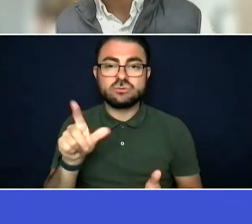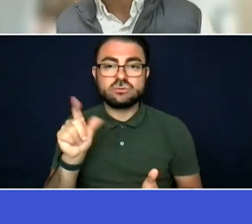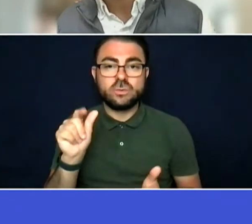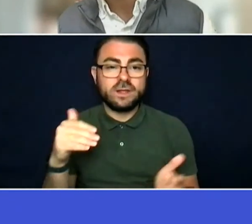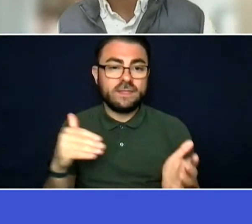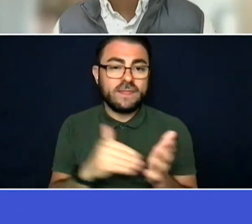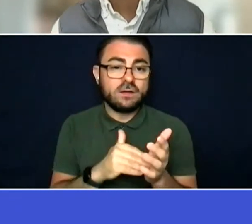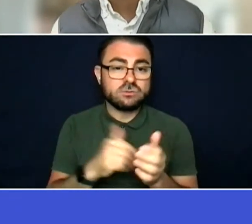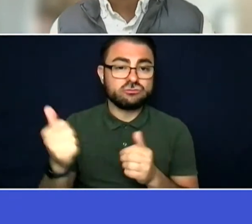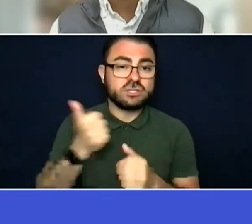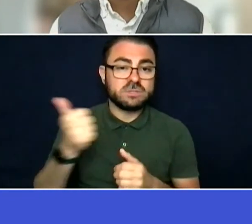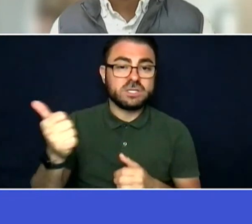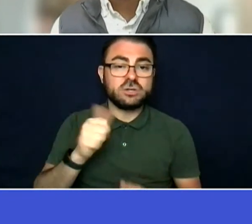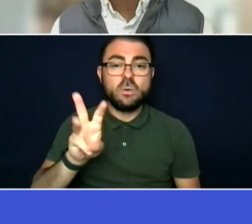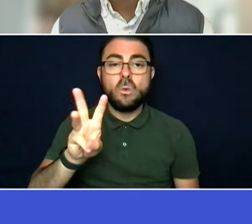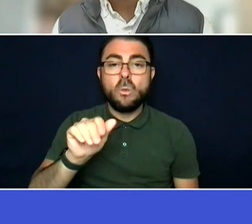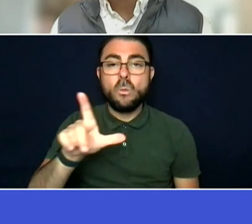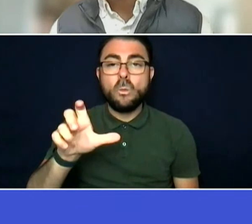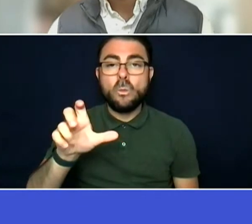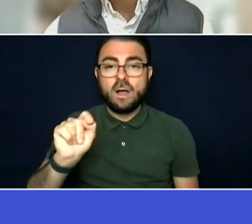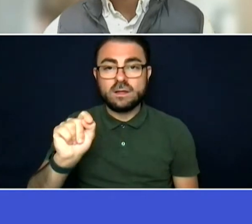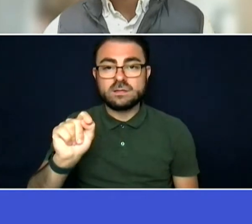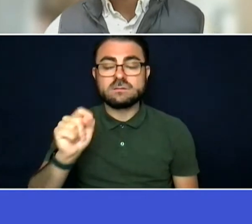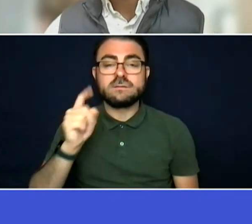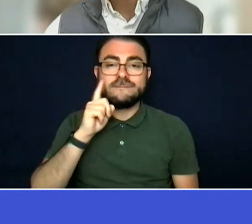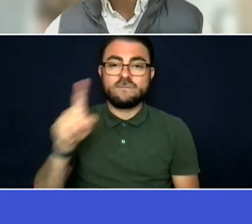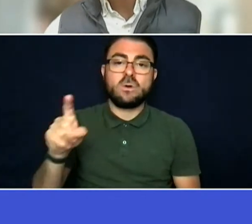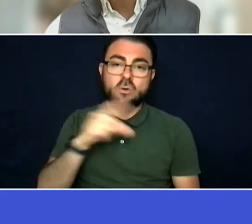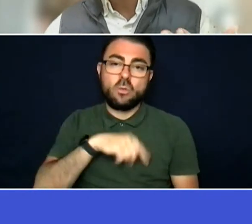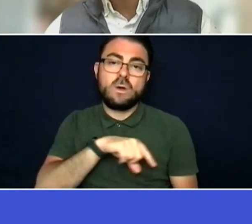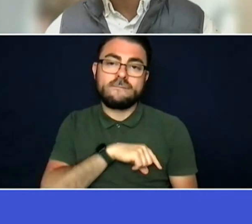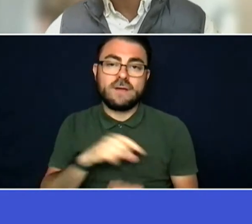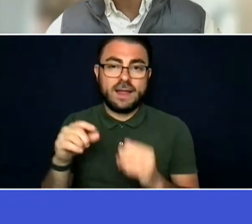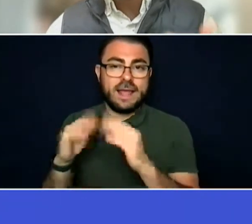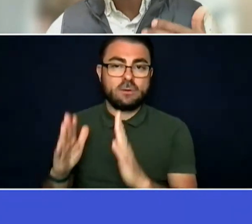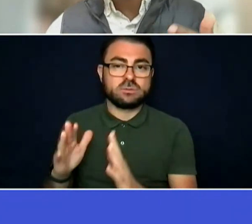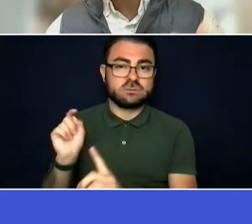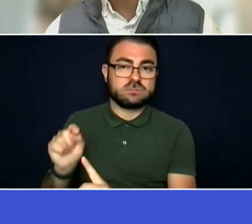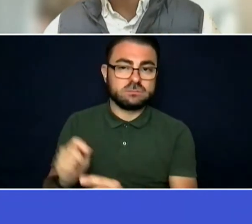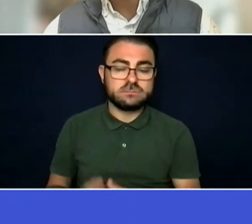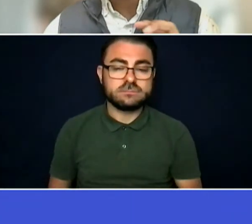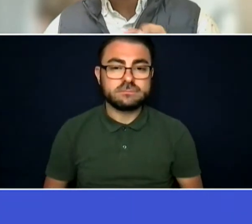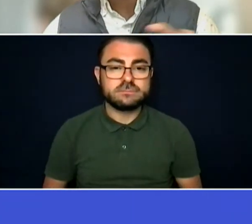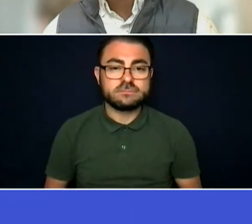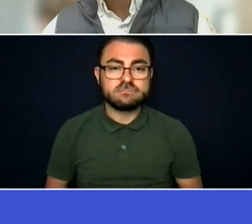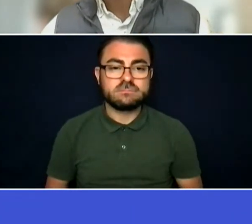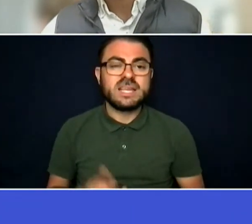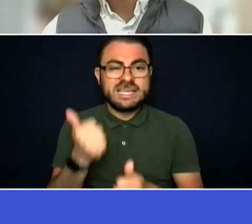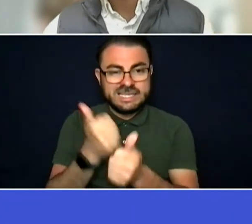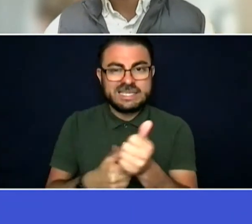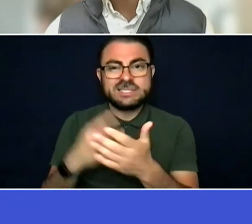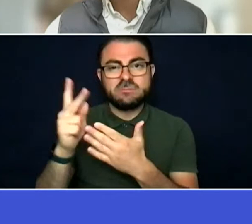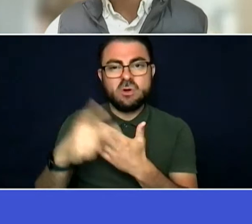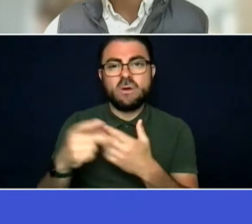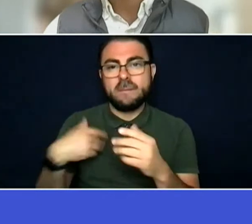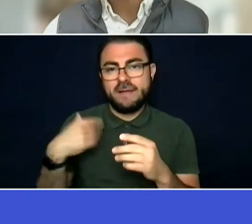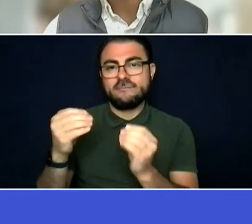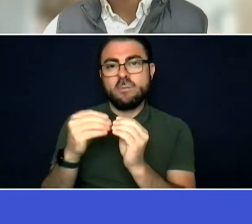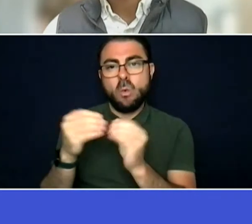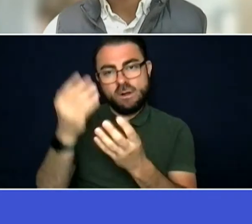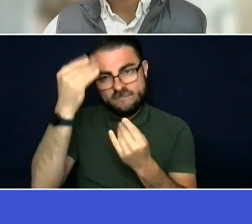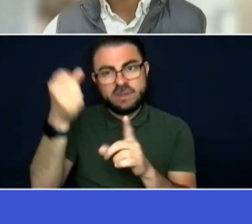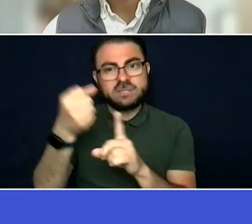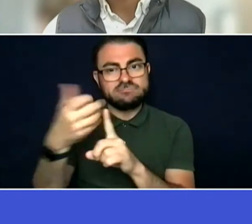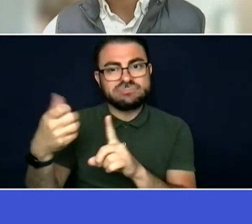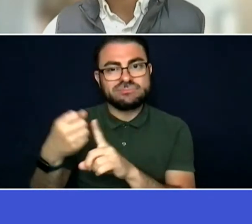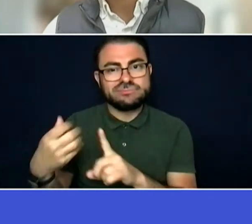wallets distributed to income qualified households. So there's more details for each of those programs. So that's just a snippet for